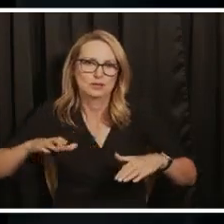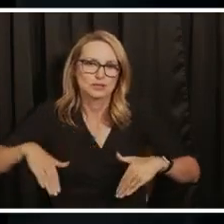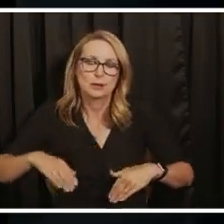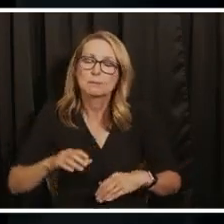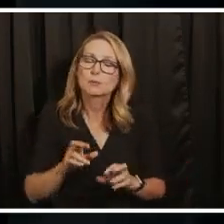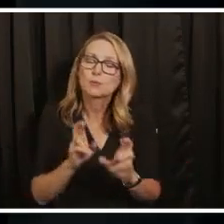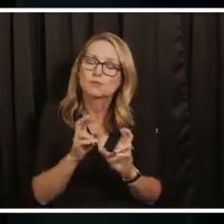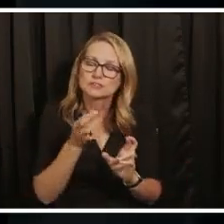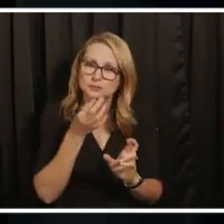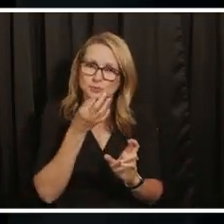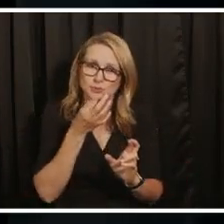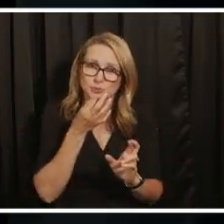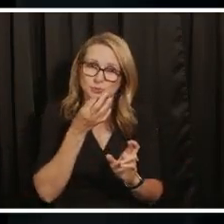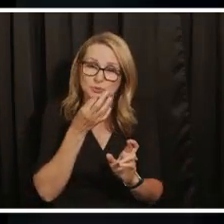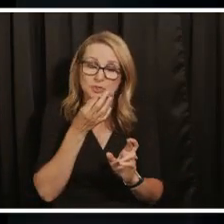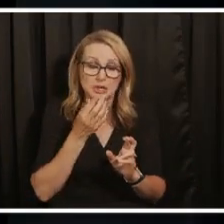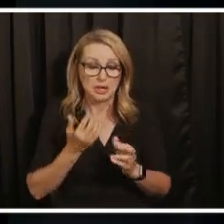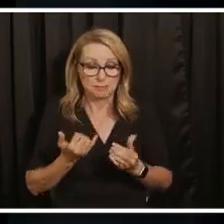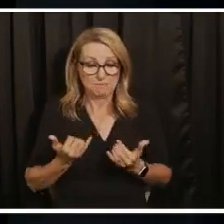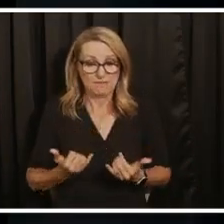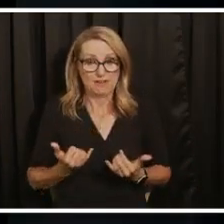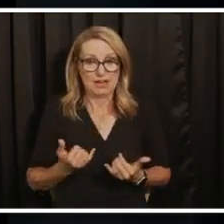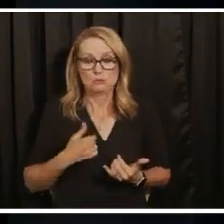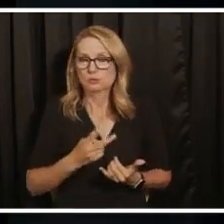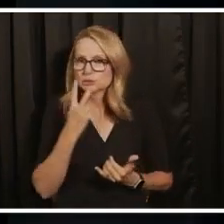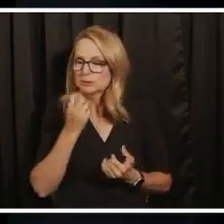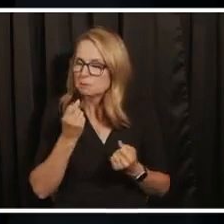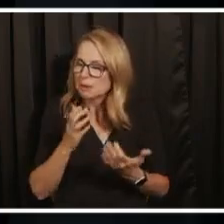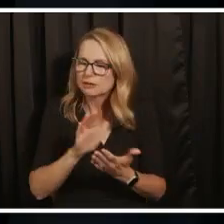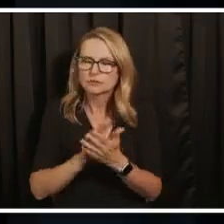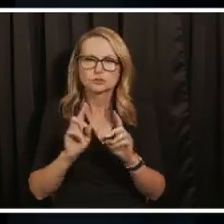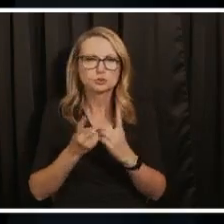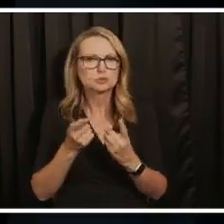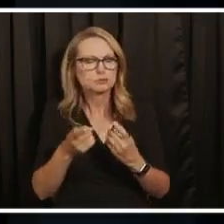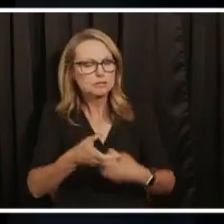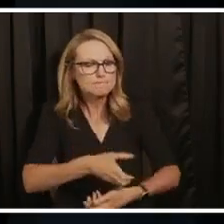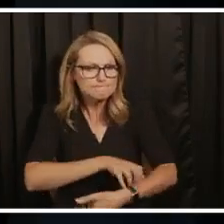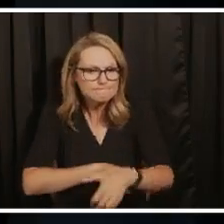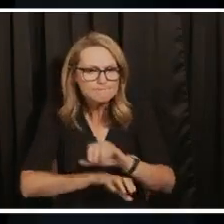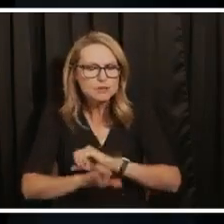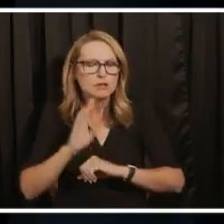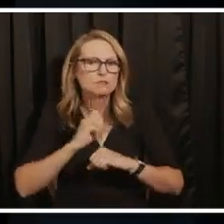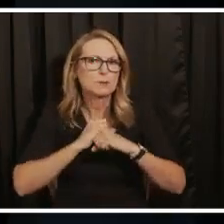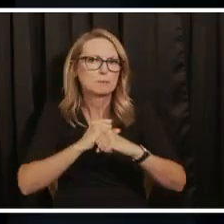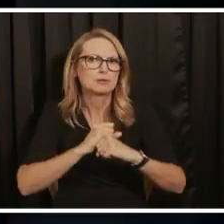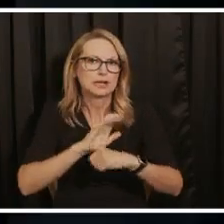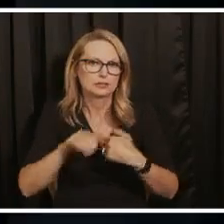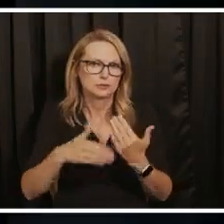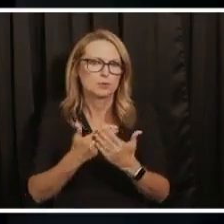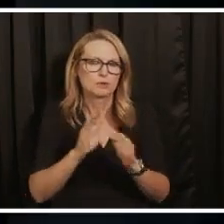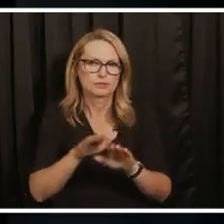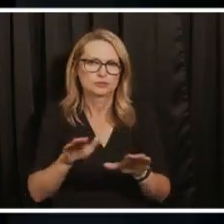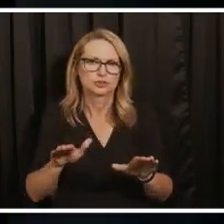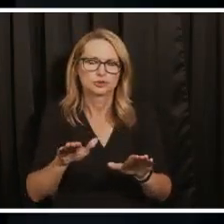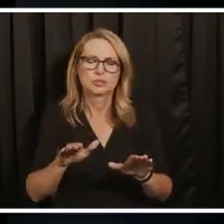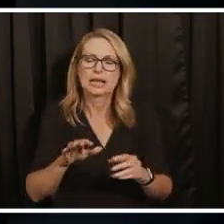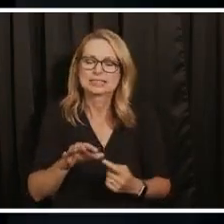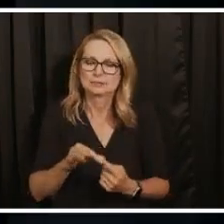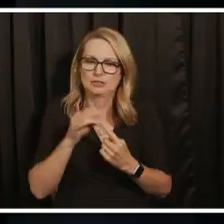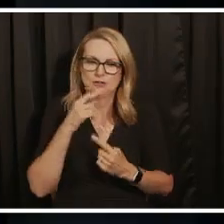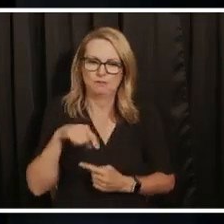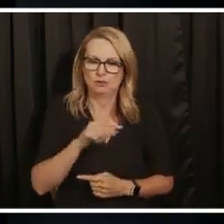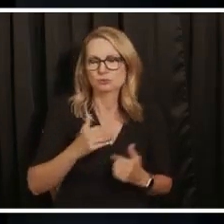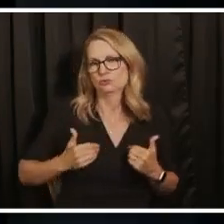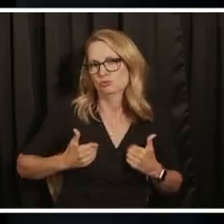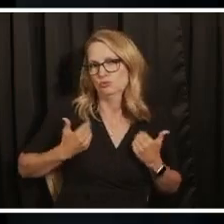quickly. But in the meantime, we see a lot of districts really stepping up to take additional levels of protection especially for those who are not yet vaccinated. And